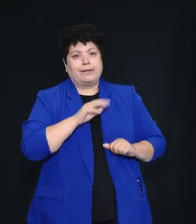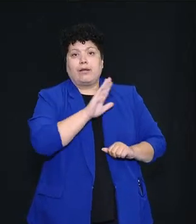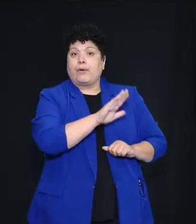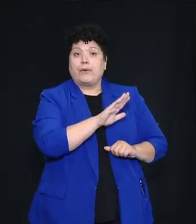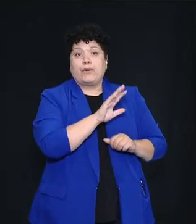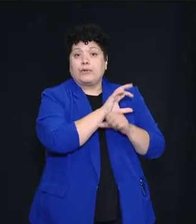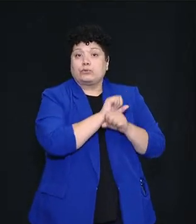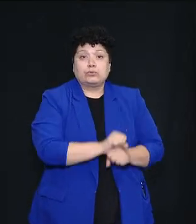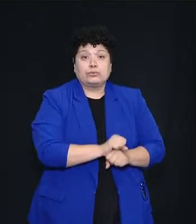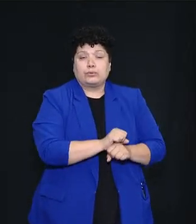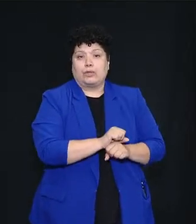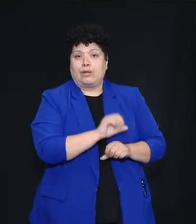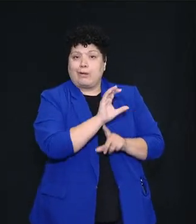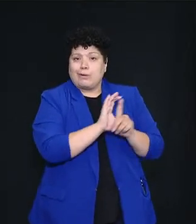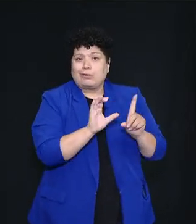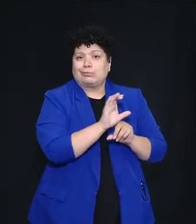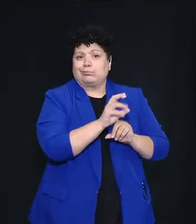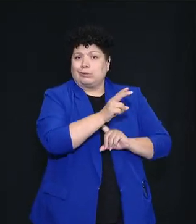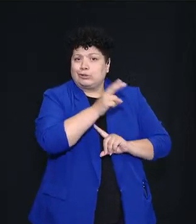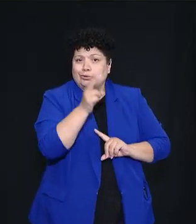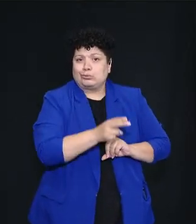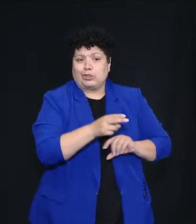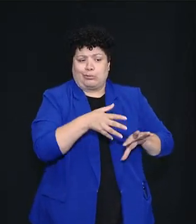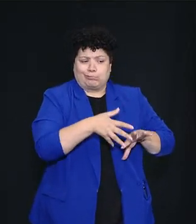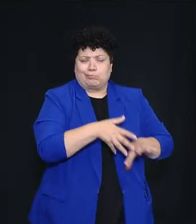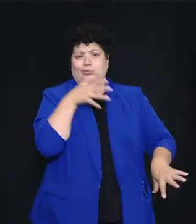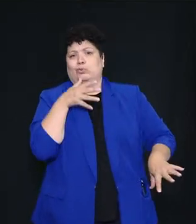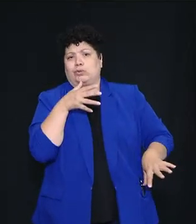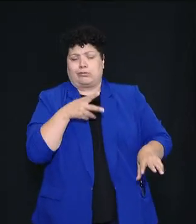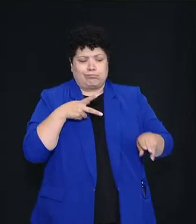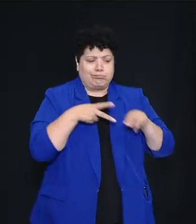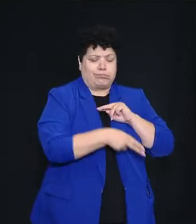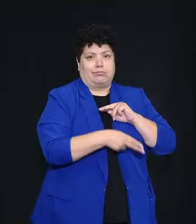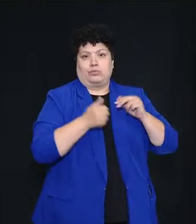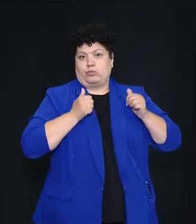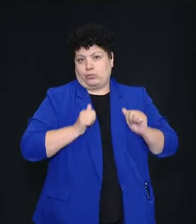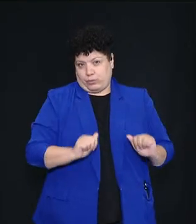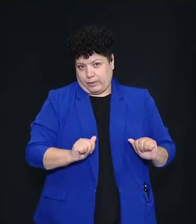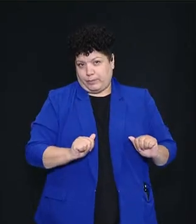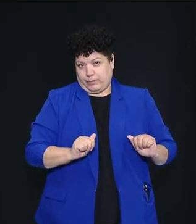their traditions, history, and religious ties.